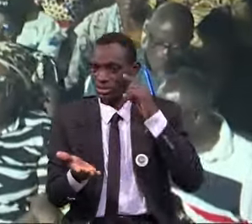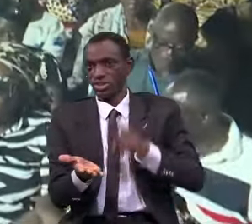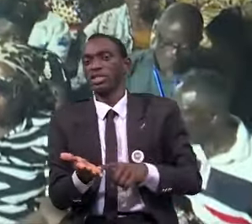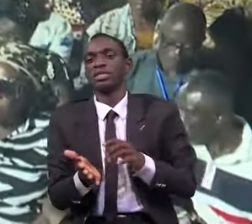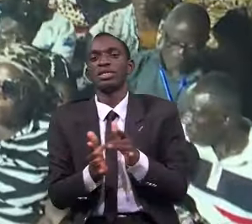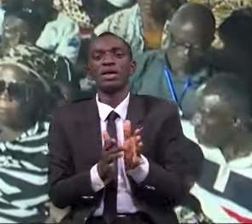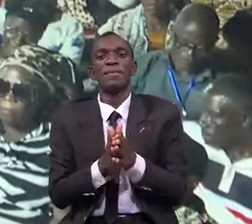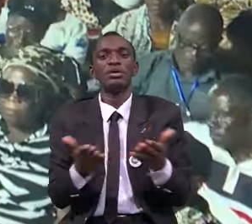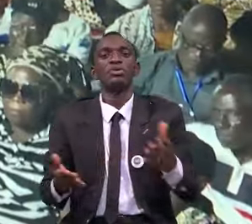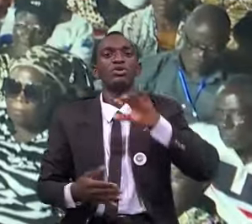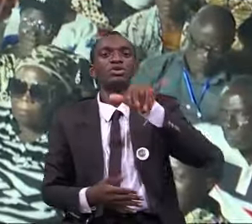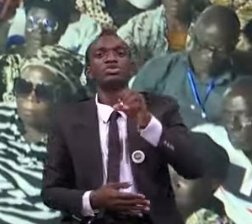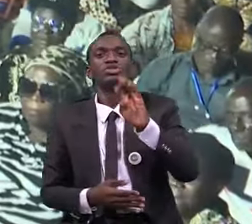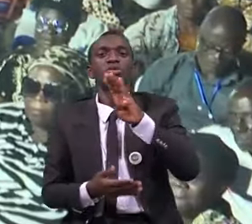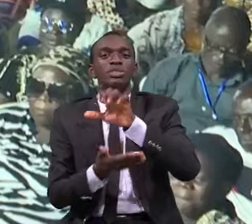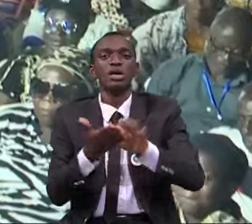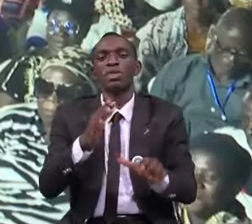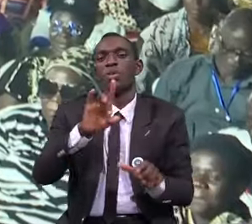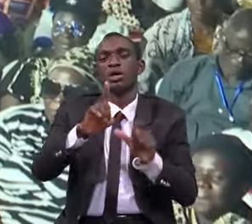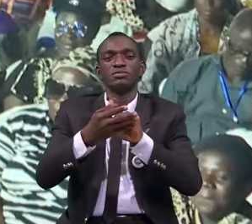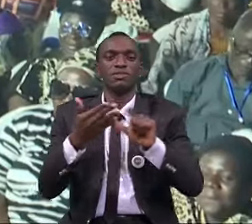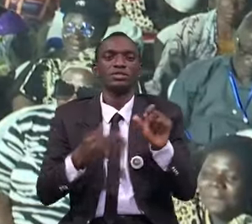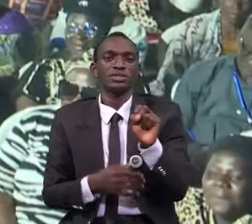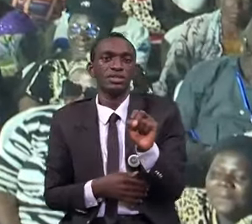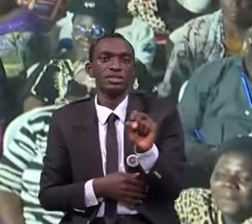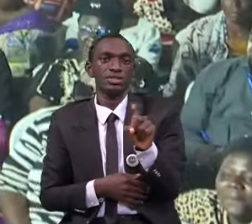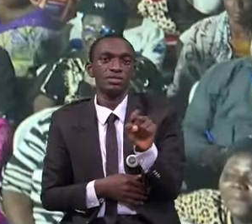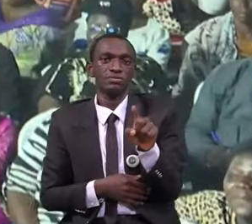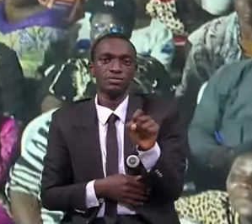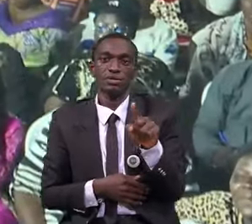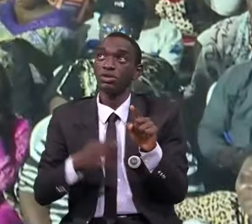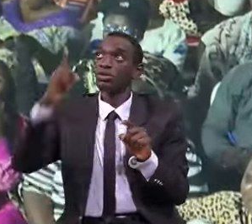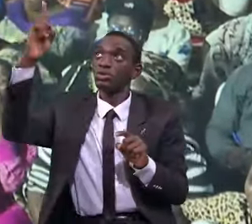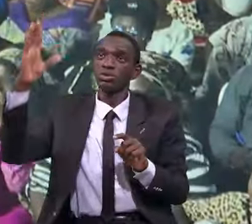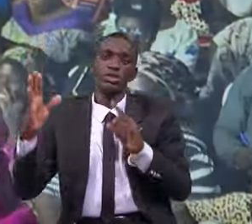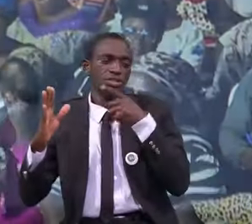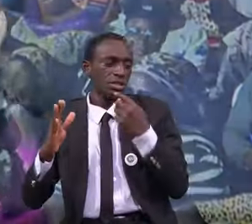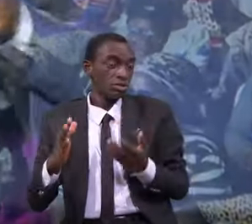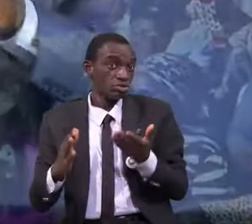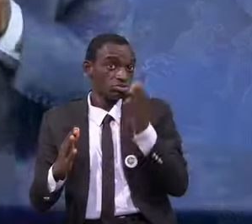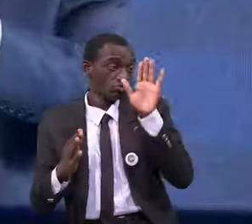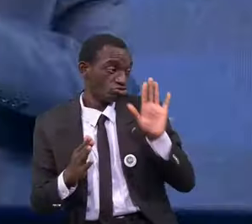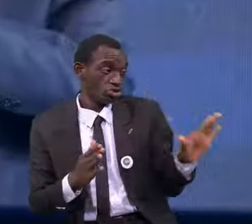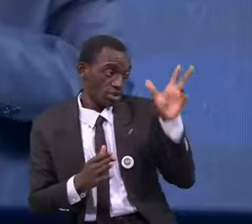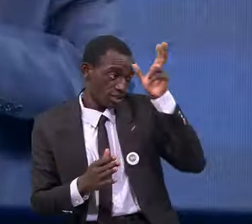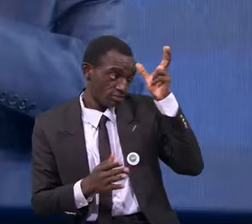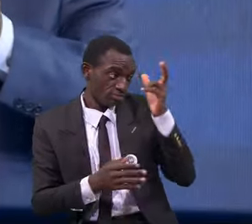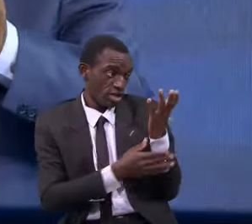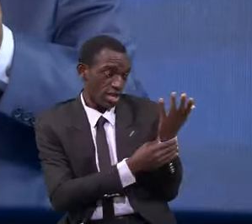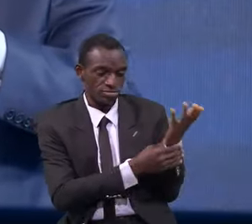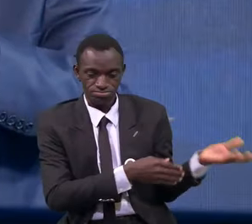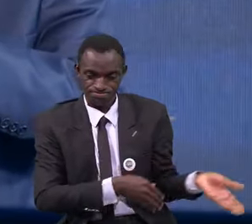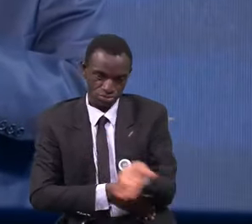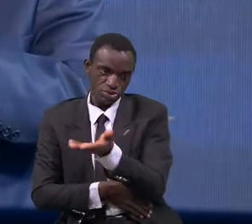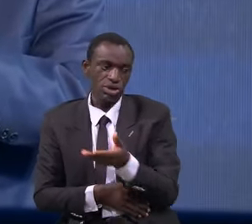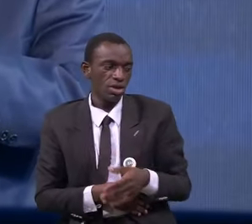11. It says, put forth your hand now and touch all